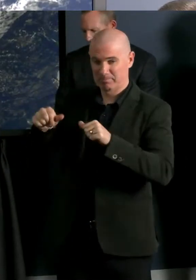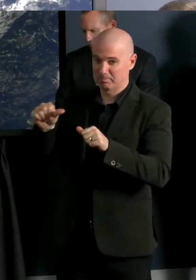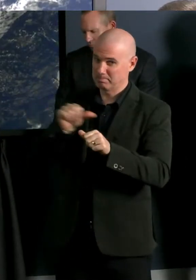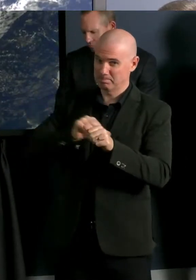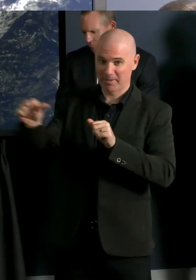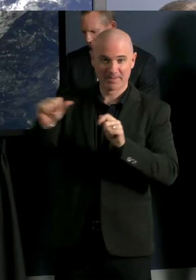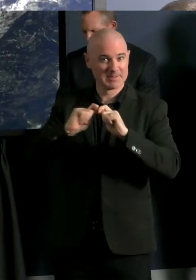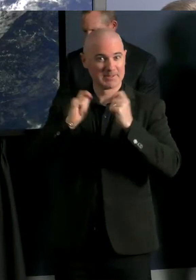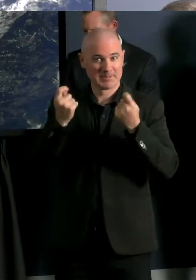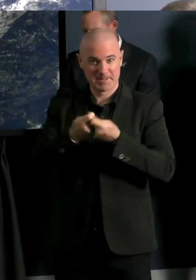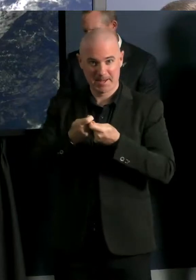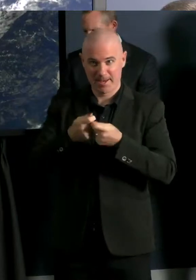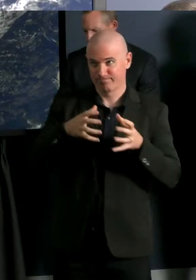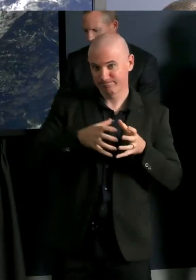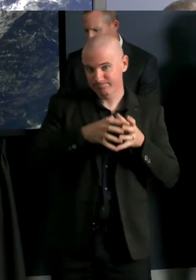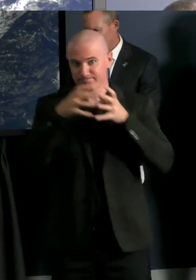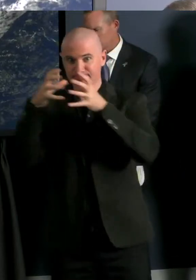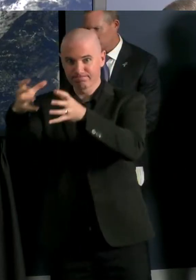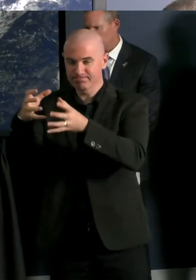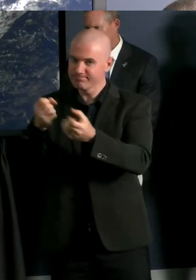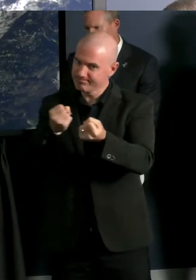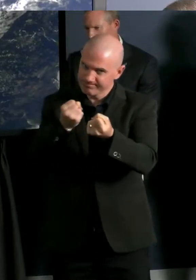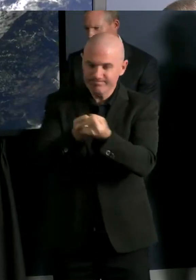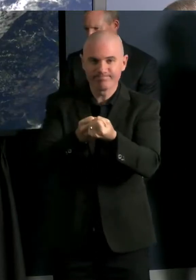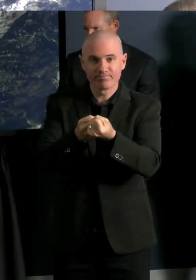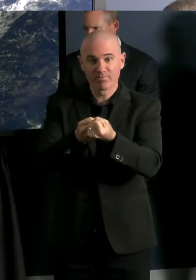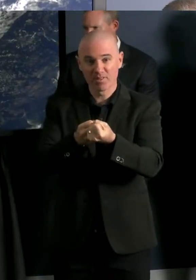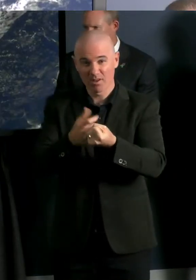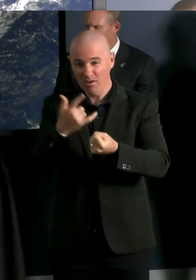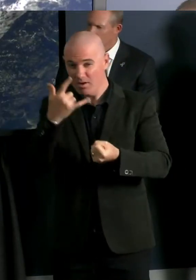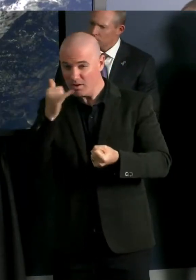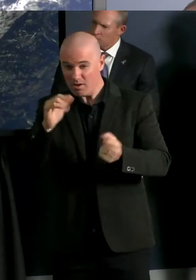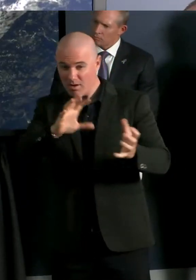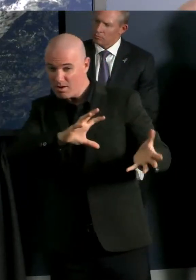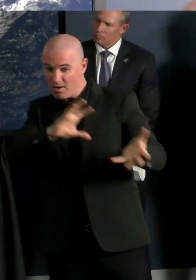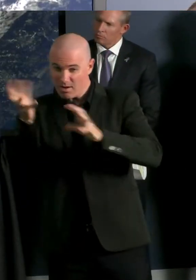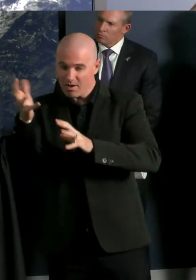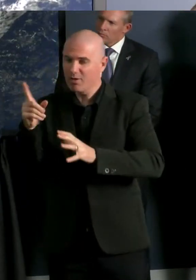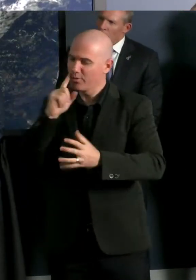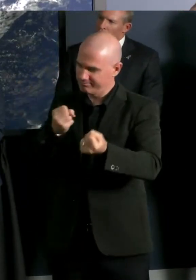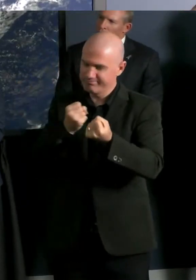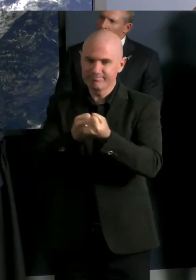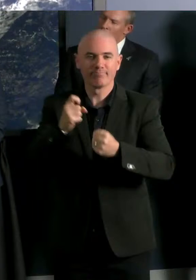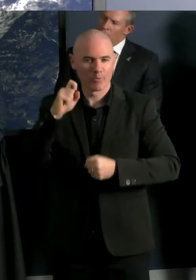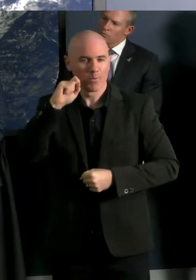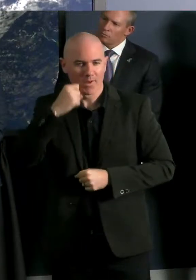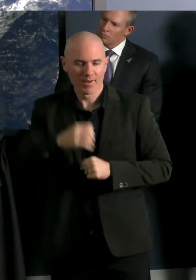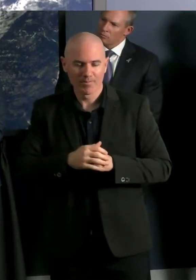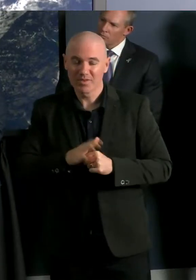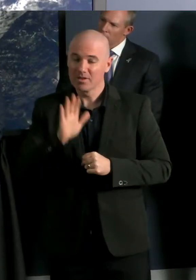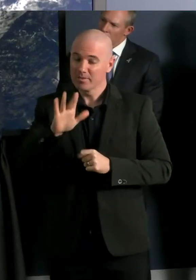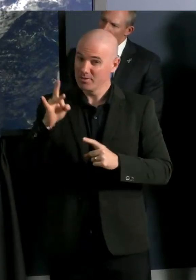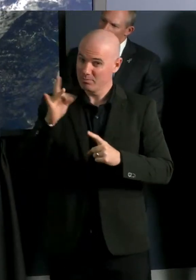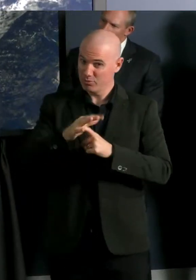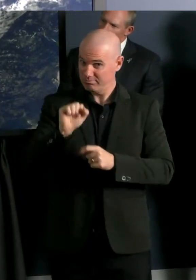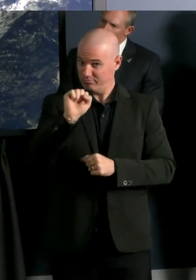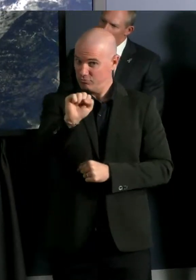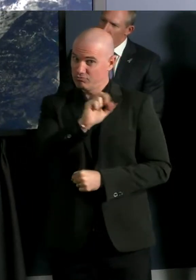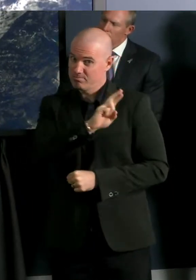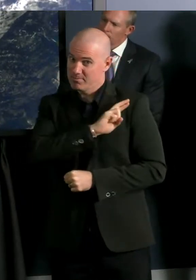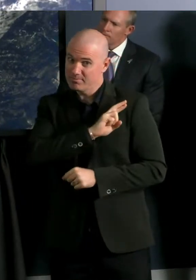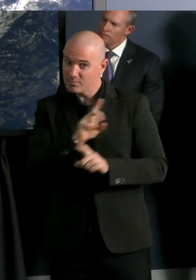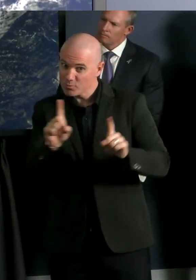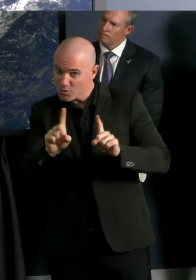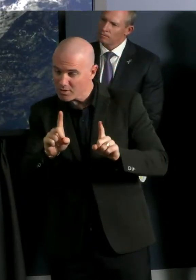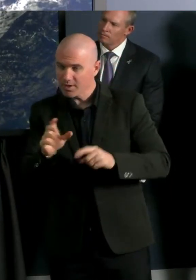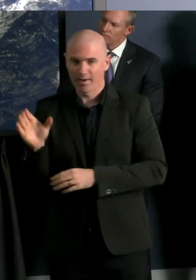be available to assist you should the worst happen. But you need to listen to the warnings. You need to be prepared